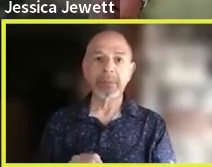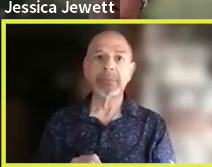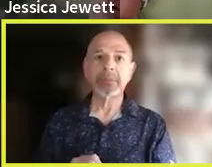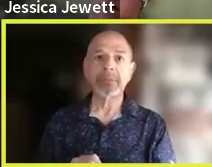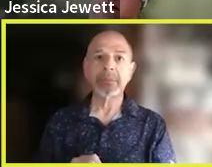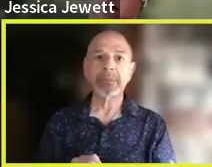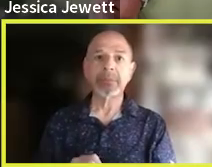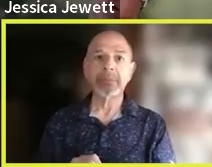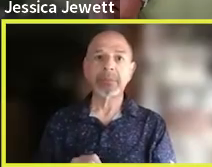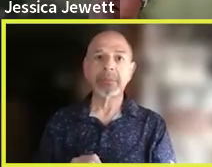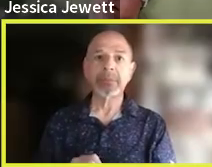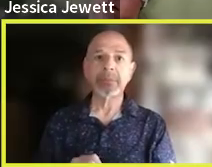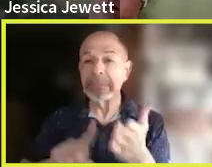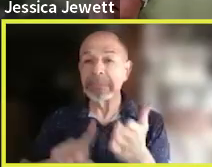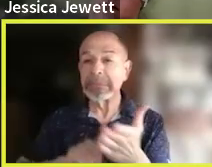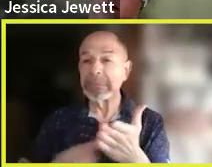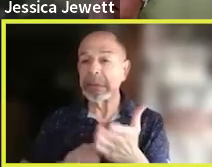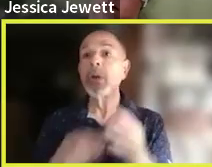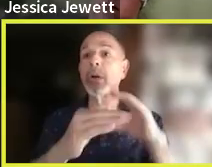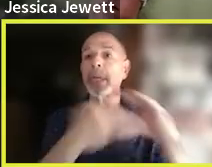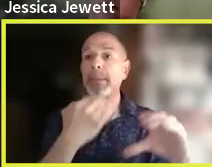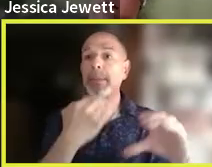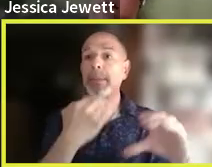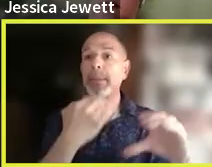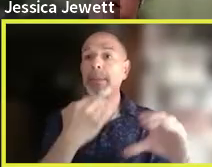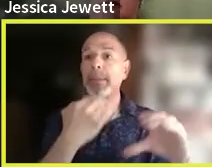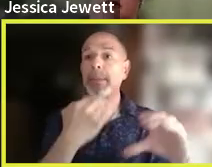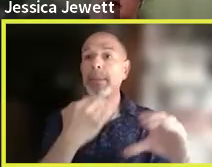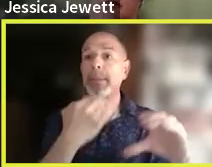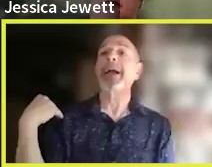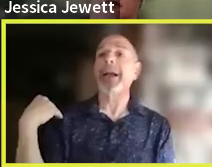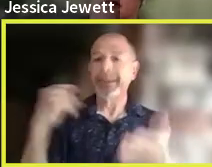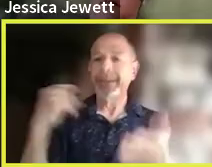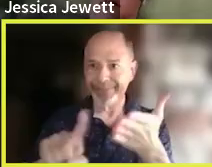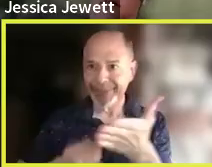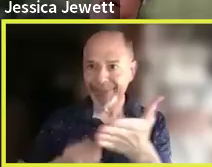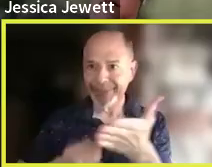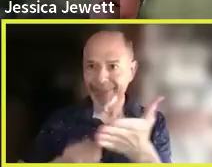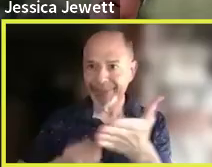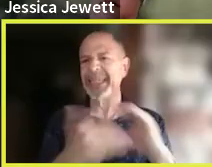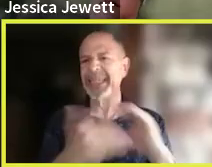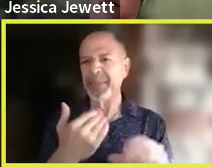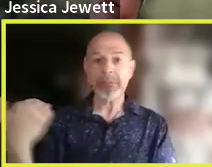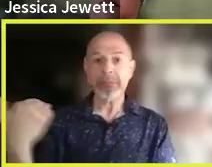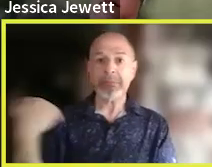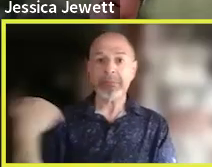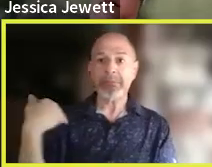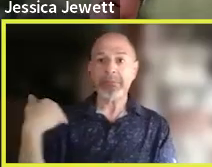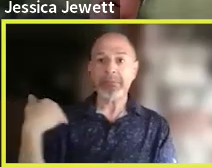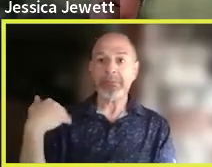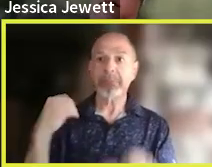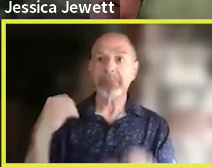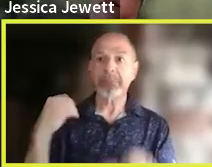email update, that's when I, think about it and I check that out and then I go up into the platform. So please check